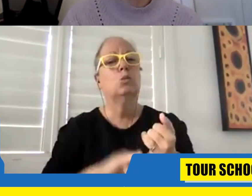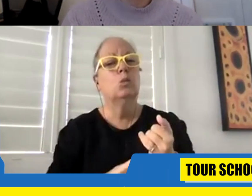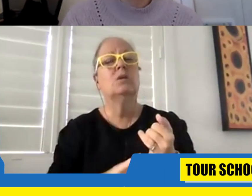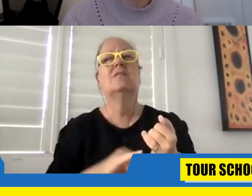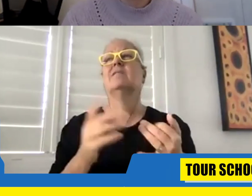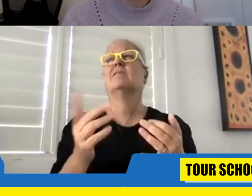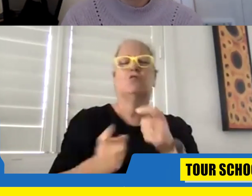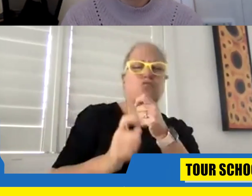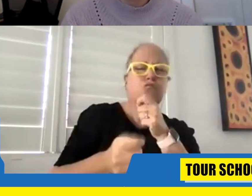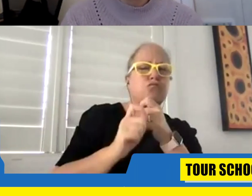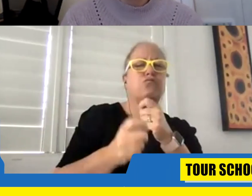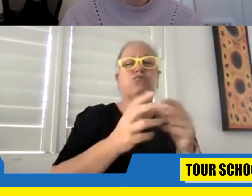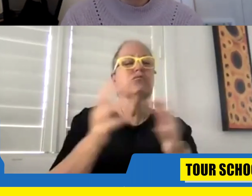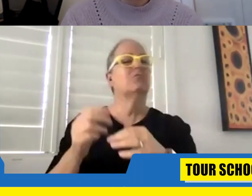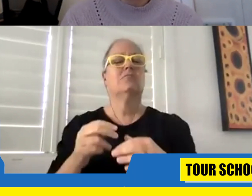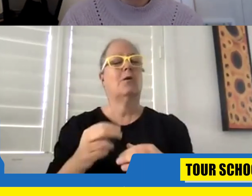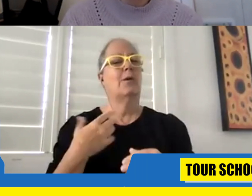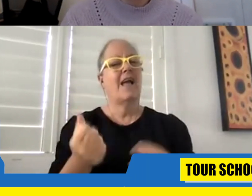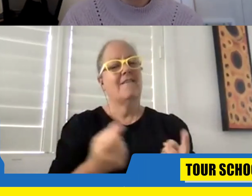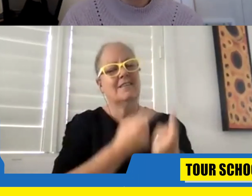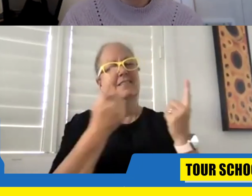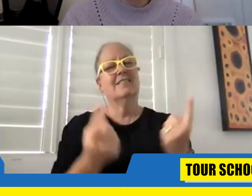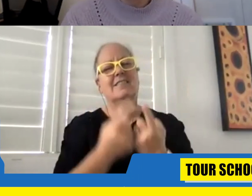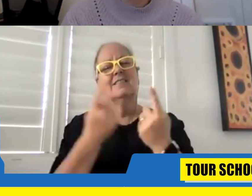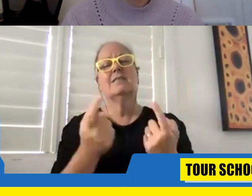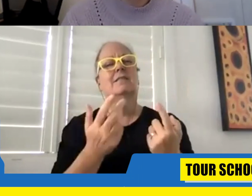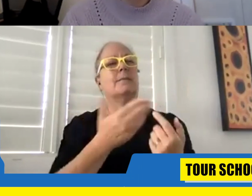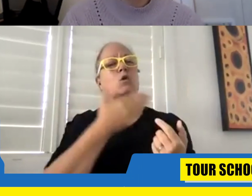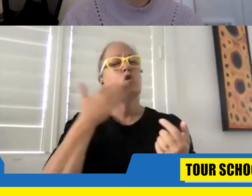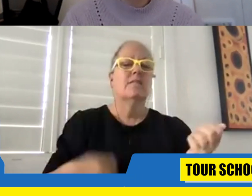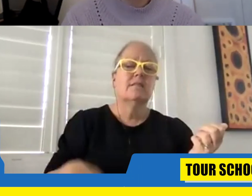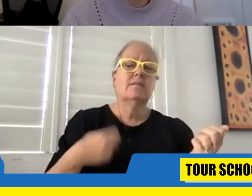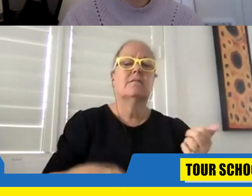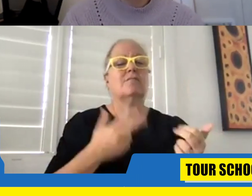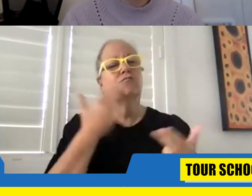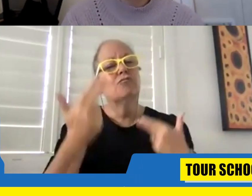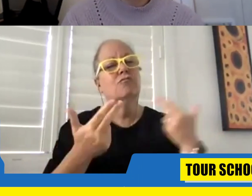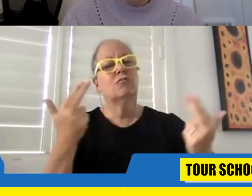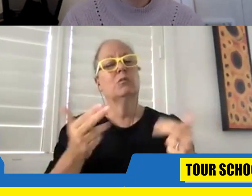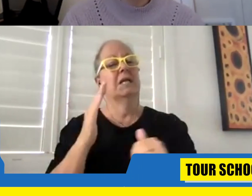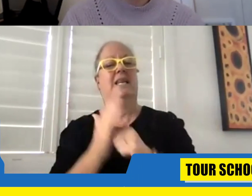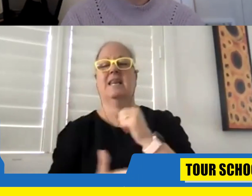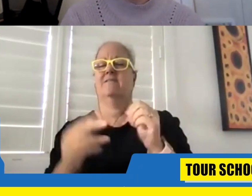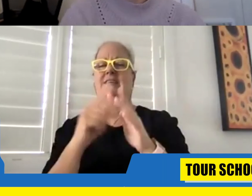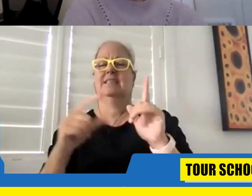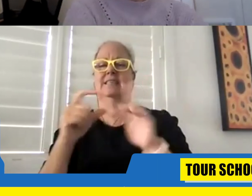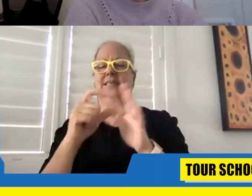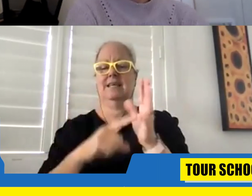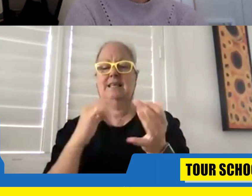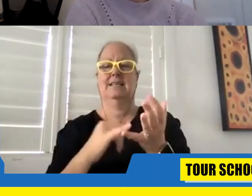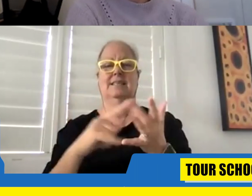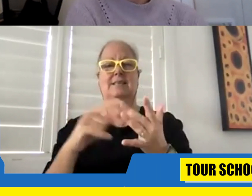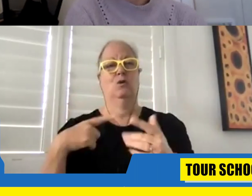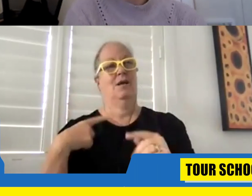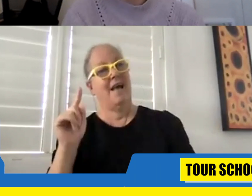there was beautiful lyric singing. We didn't go into classics because we were outdoors and